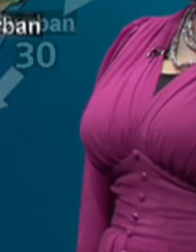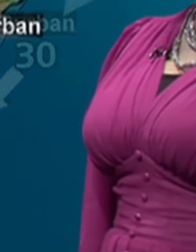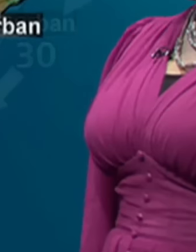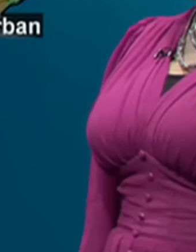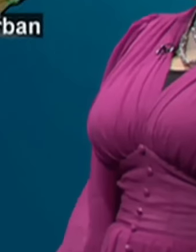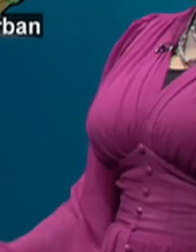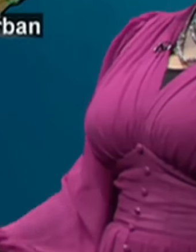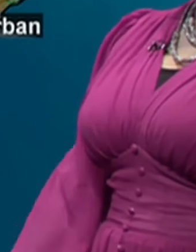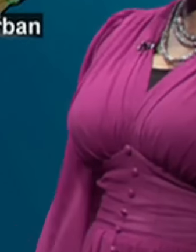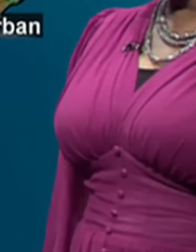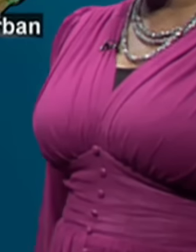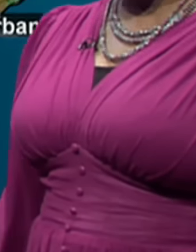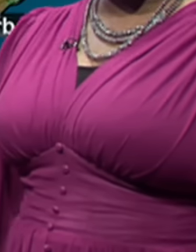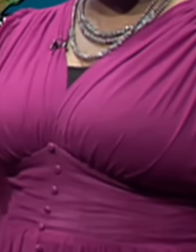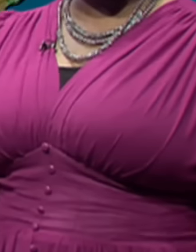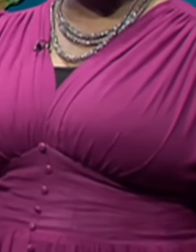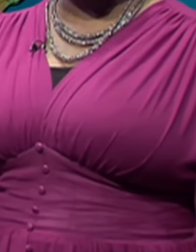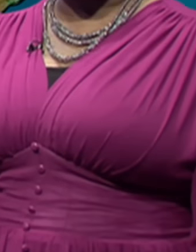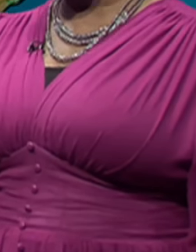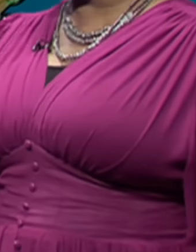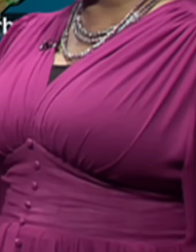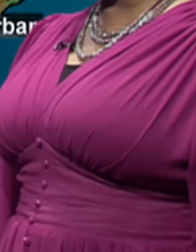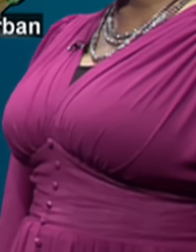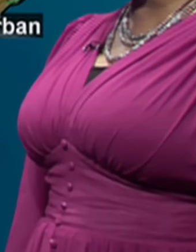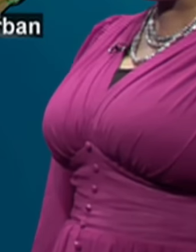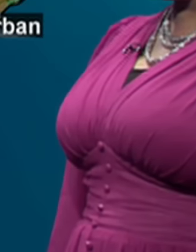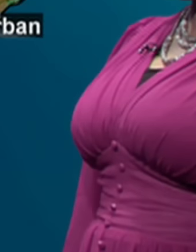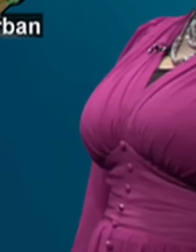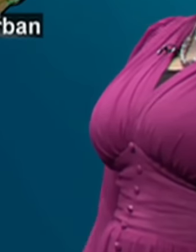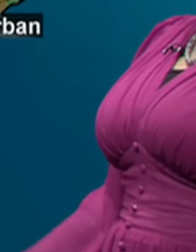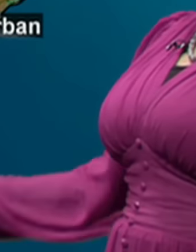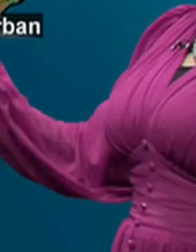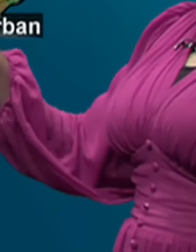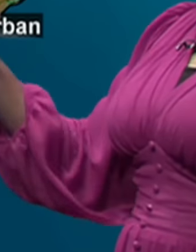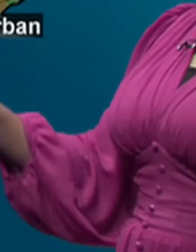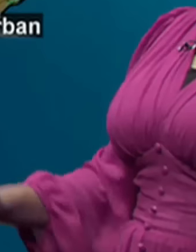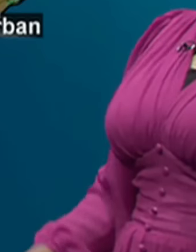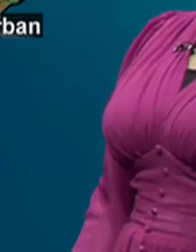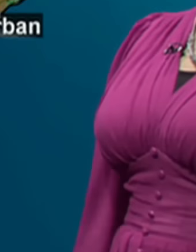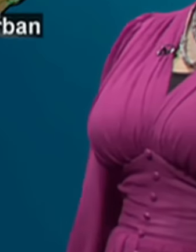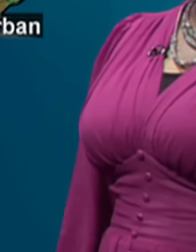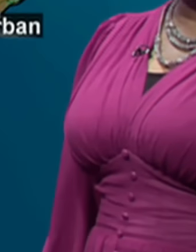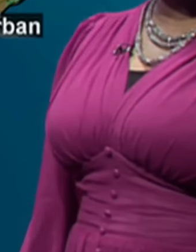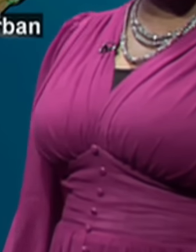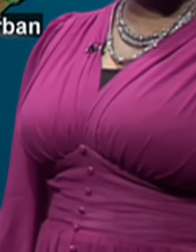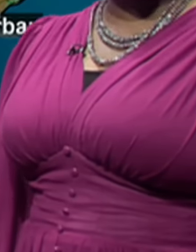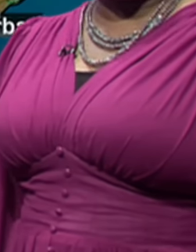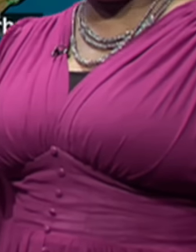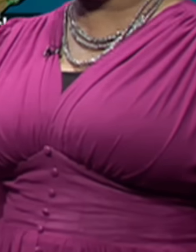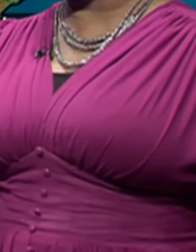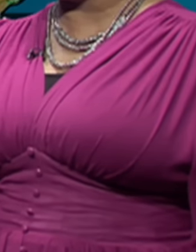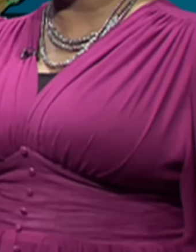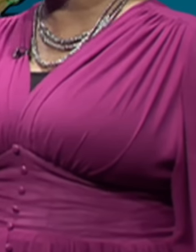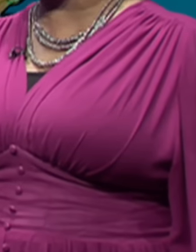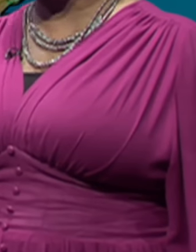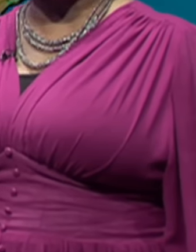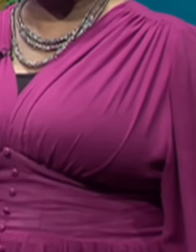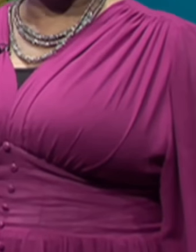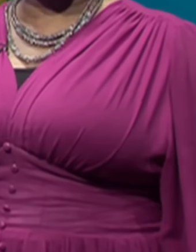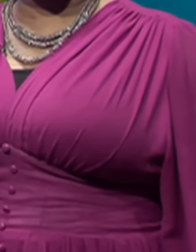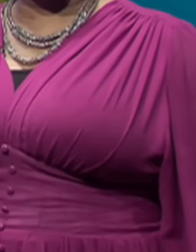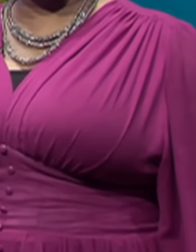jwale le tšona ba temošo ya moso ba re lemoša gore go tlabe go na le pula ya matlakadibe go dikarolo tša Mpumalanga. Re le ka mo dikarolong tšeo re ke re ke tlhokomeleng mogare